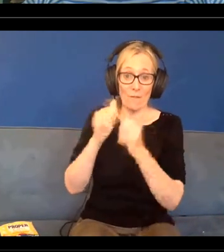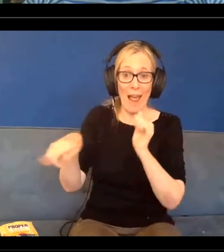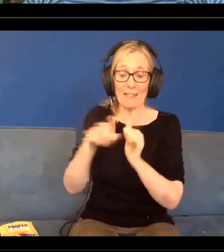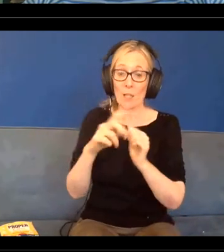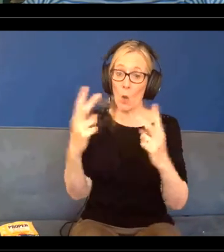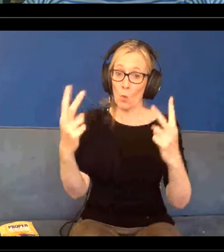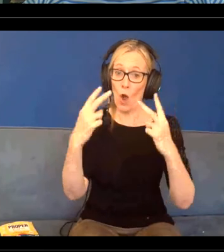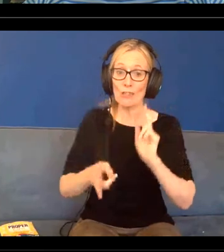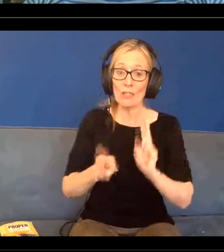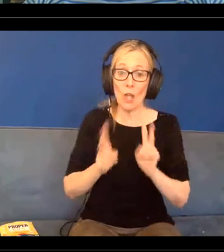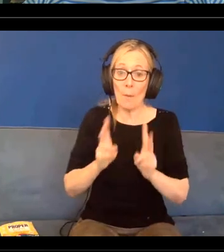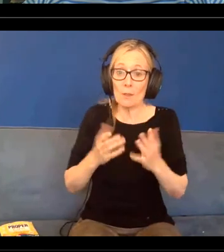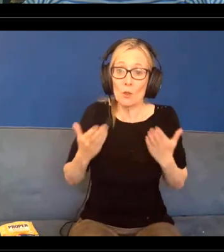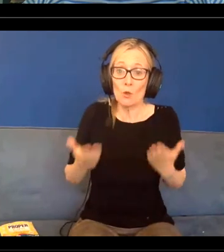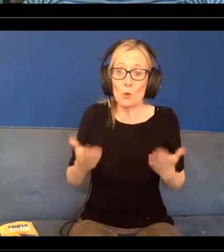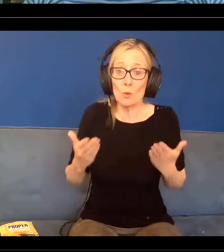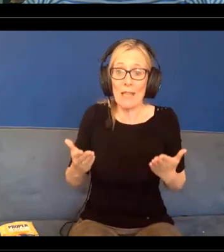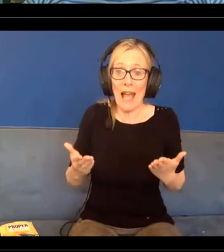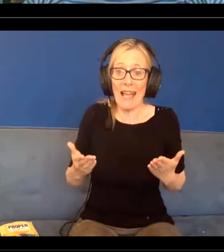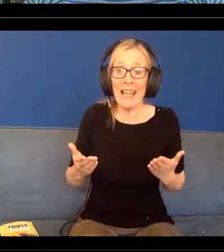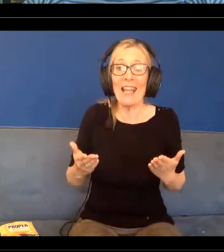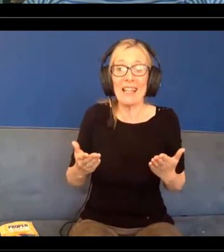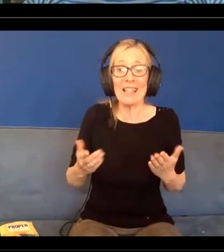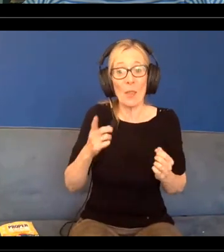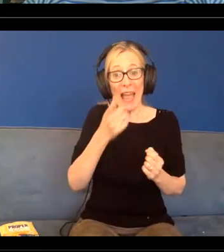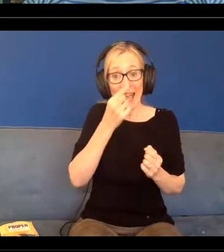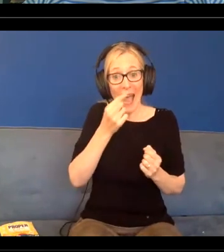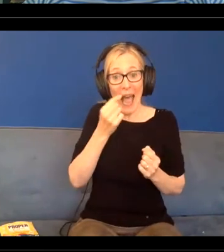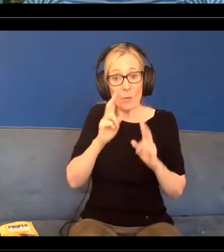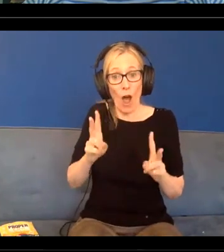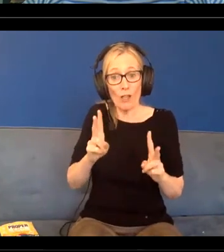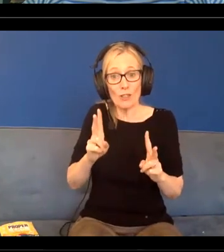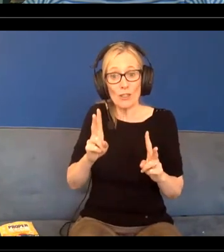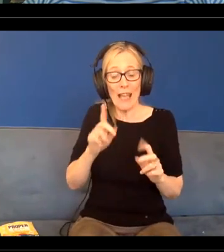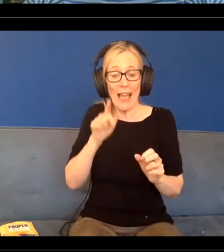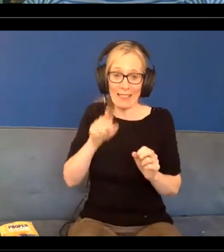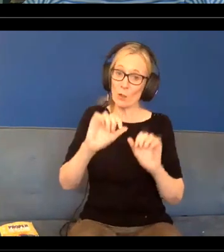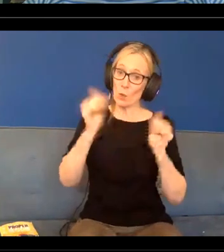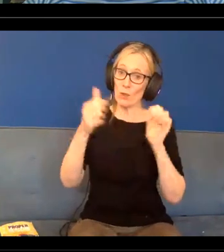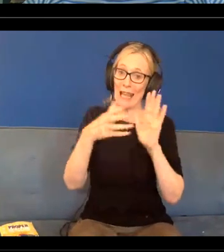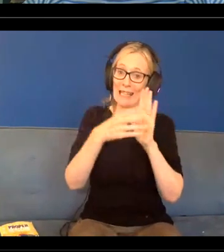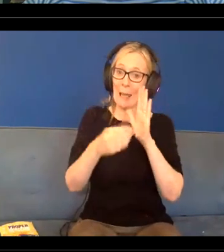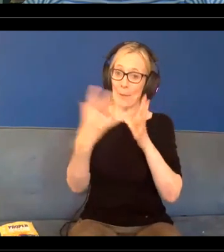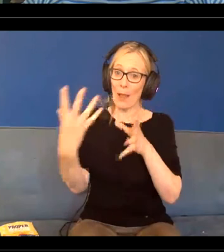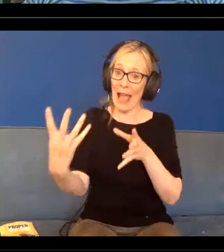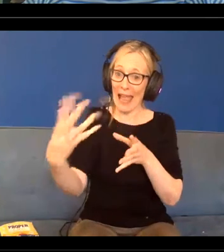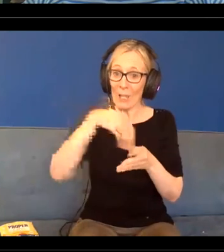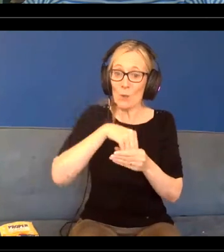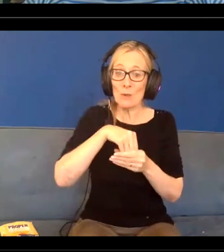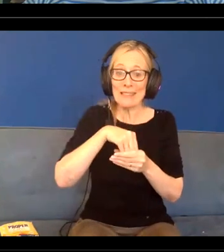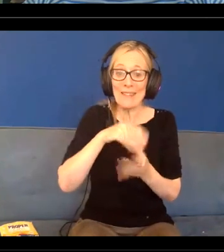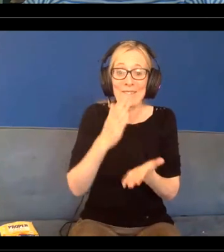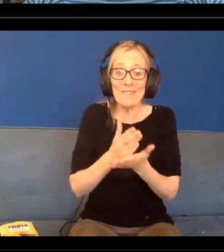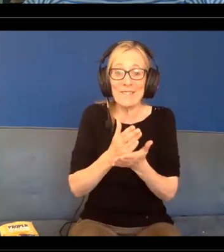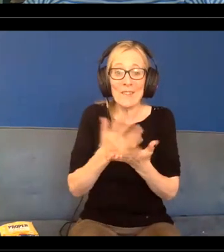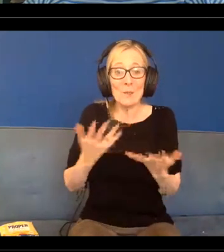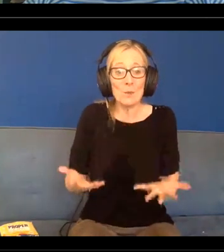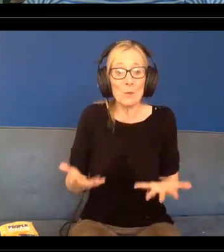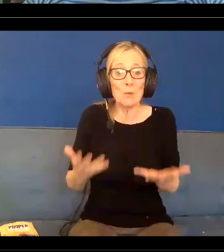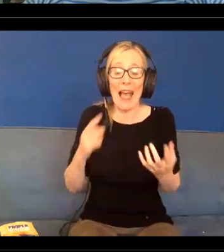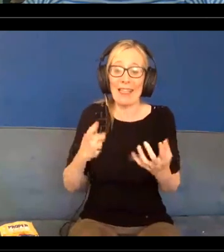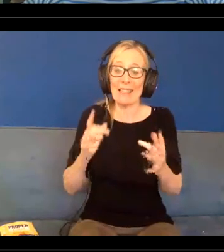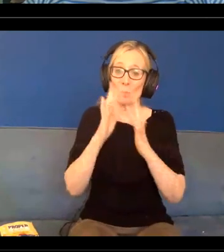interpreter here today, they are going to watch it. So that's a good example of inclusivity. And there's